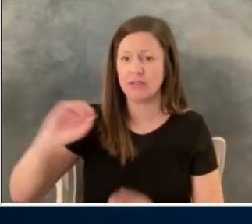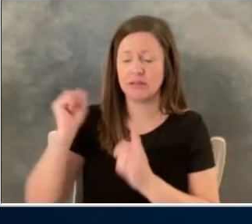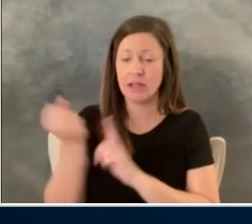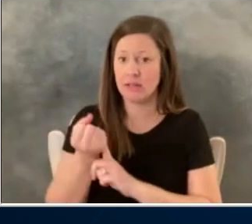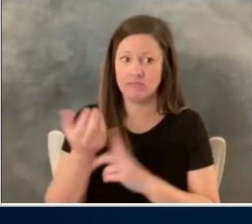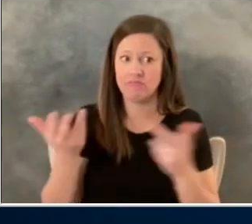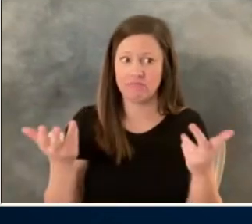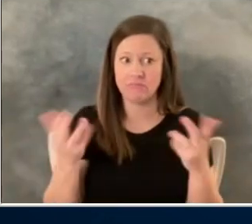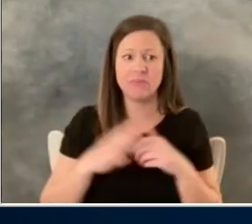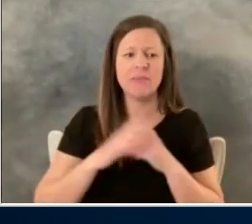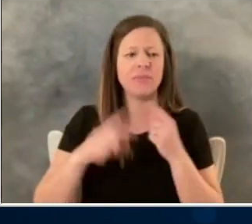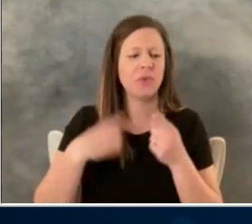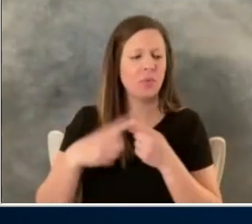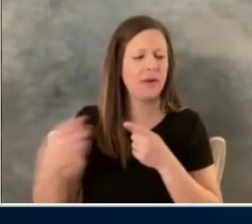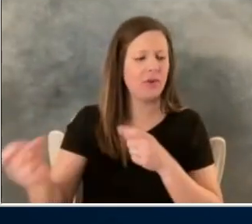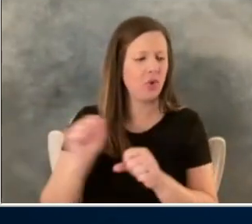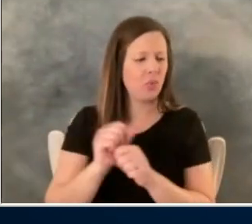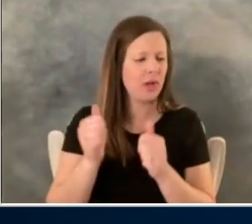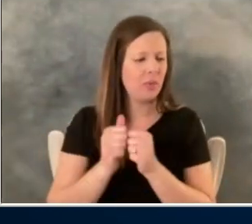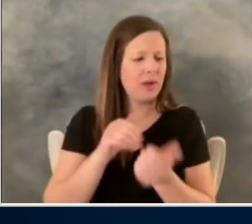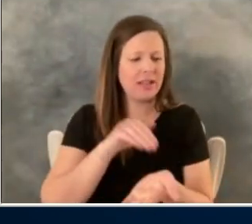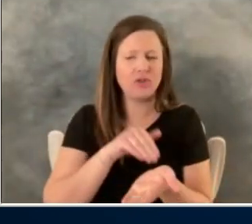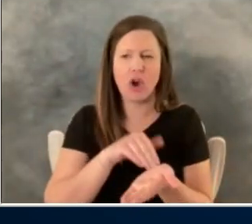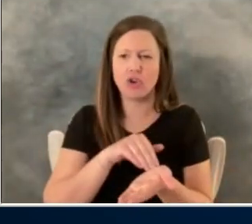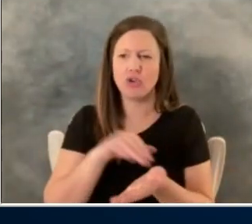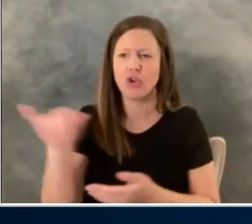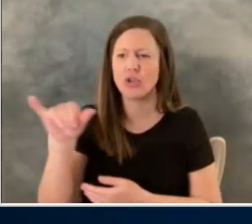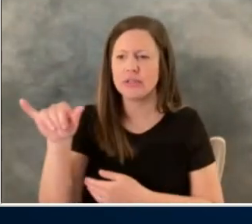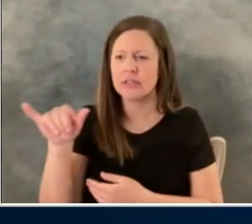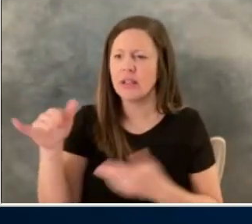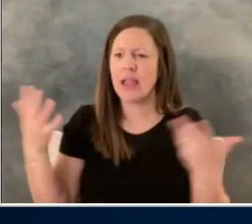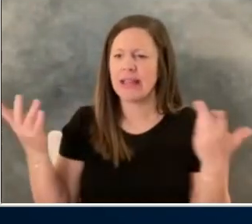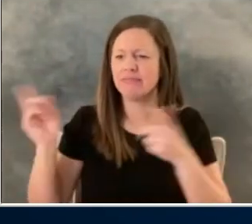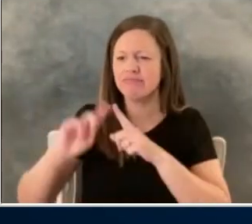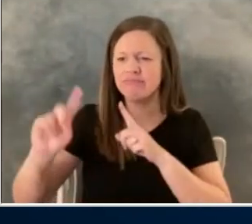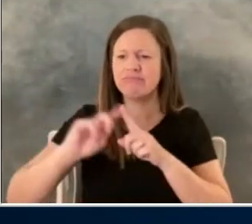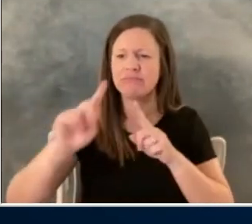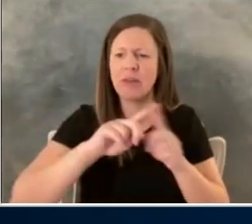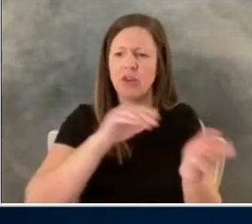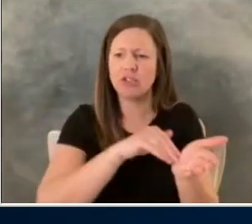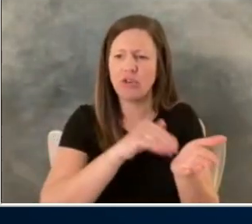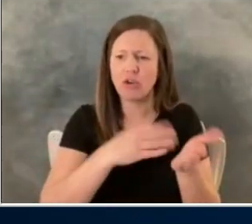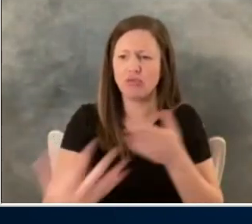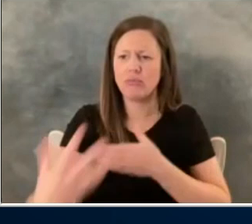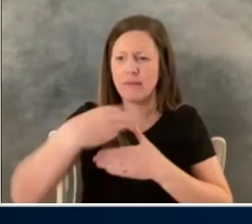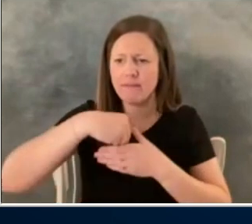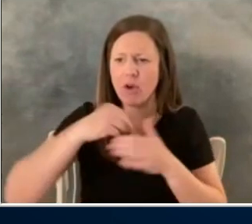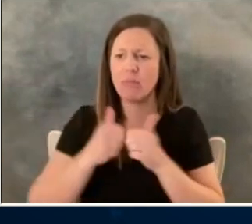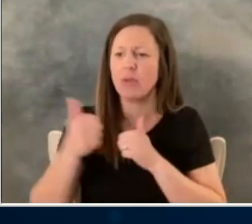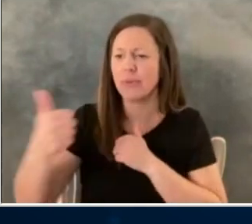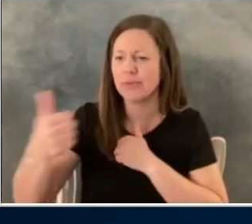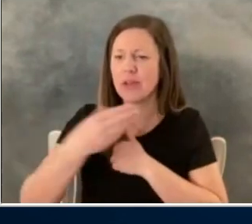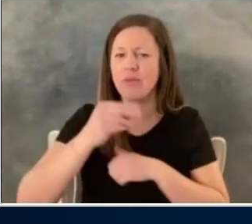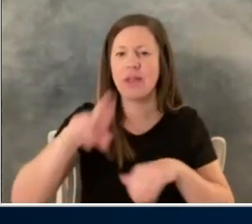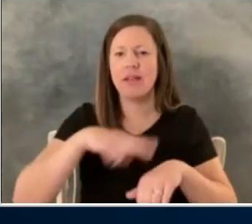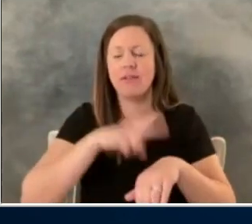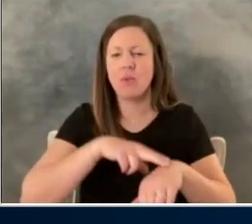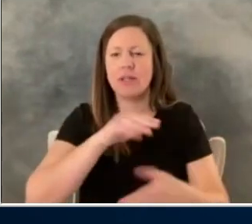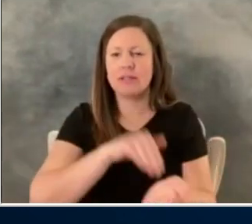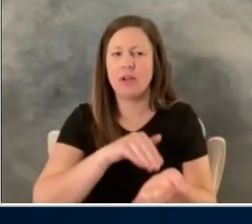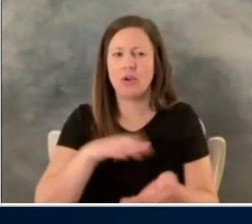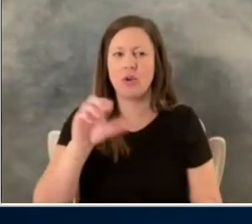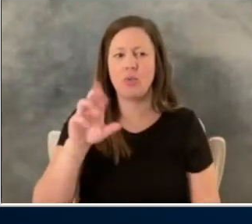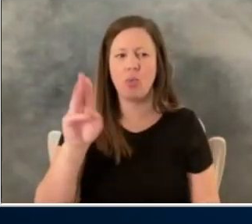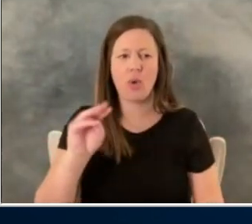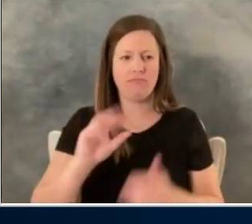with doctors like, as we mentioned in the piece, with like Dr. Abuzatin, with yourself, and of course, Dr. Corum. How important is it that all these doctors